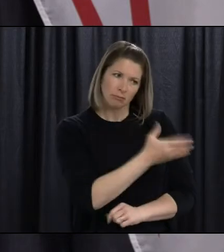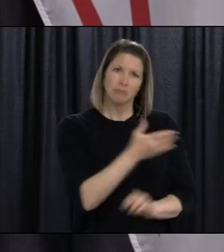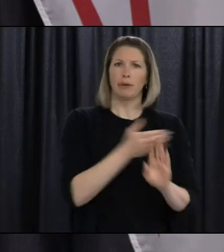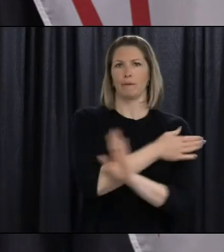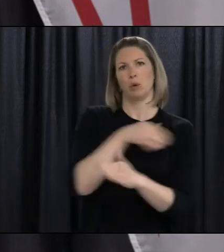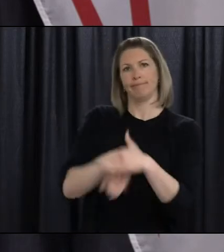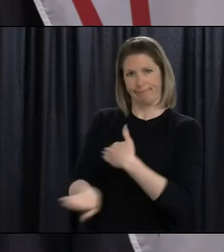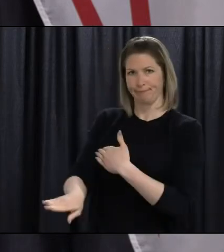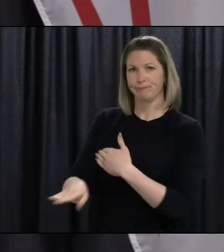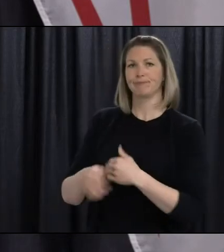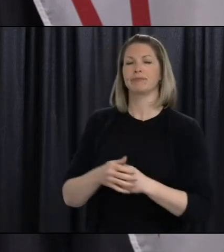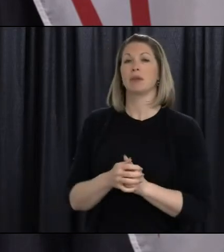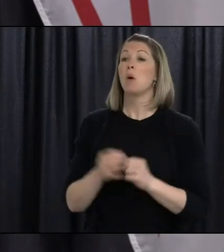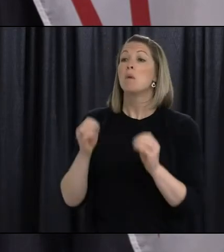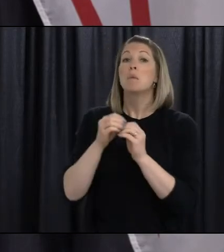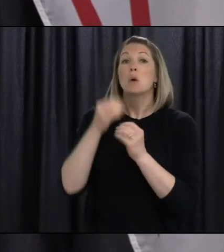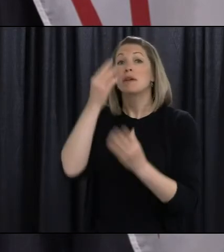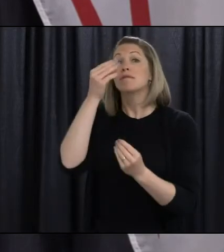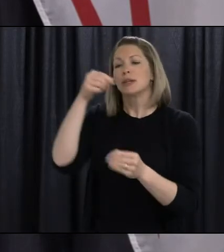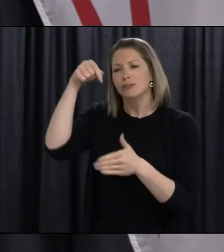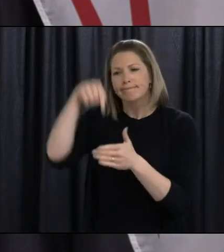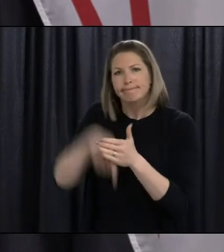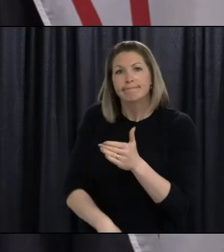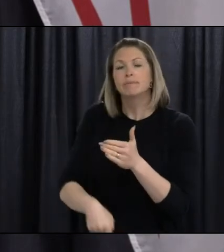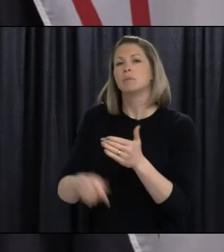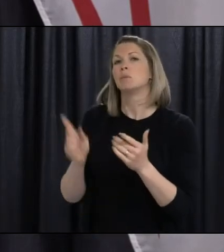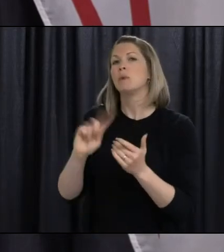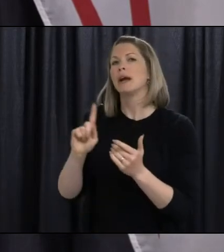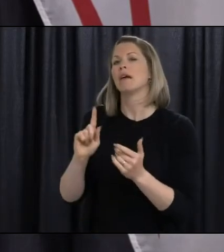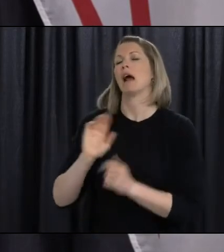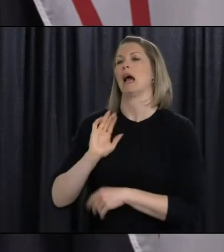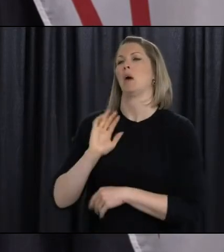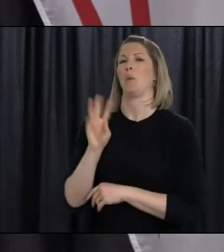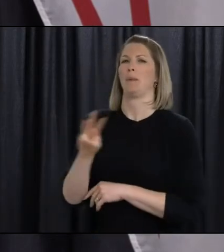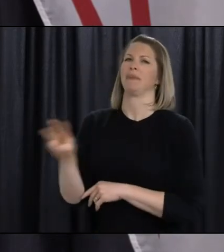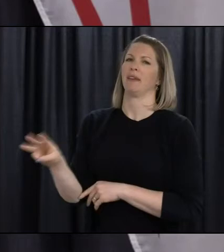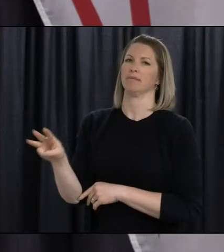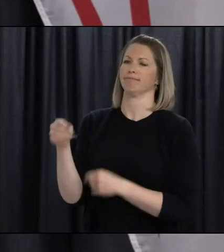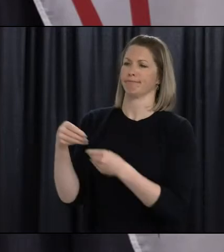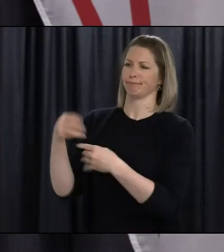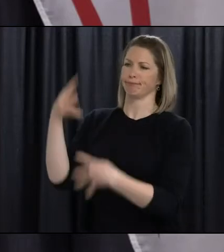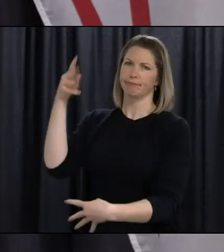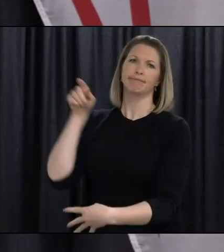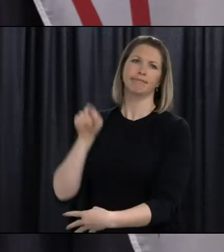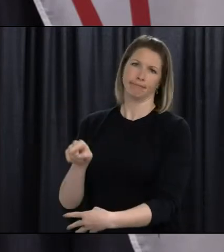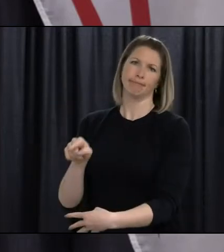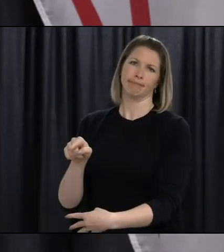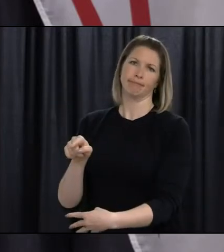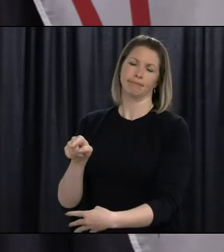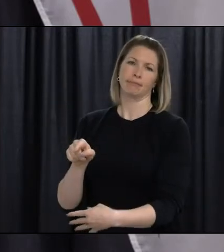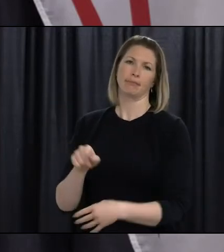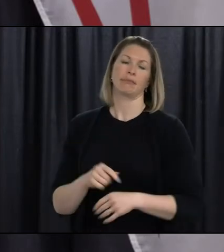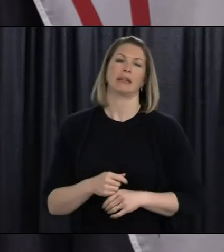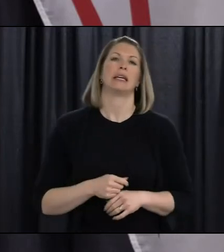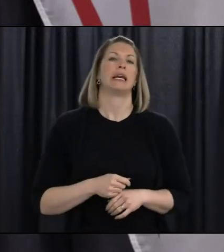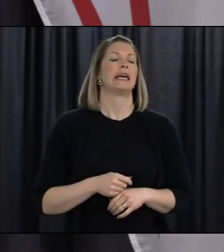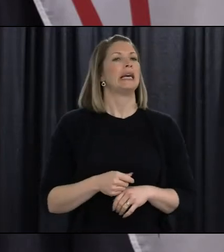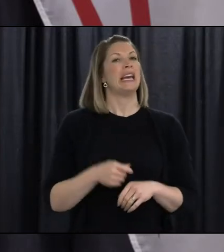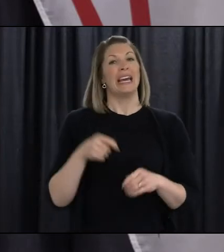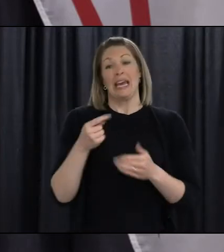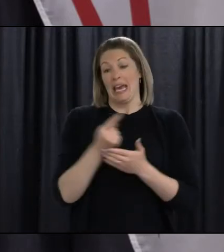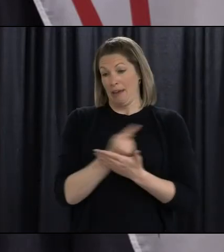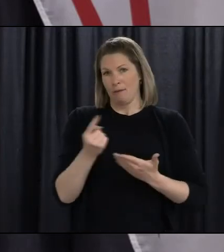COVID-19 website. We are constantly reviewing the public health orders in place, and every decision we make is done so carefully and